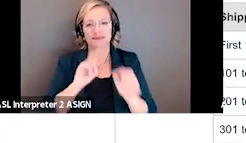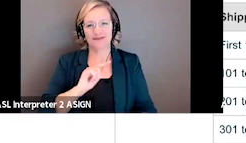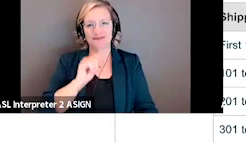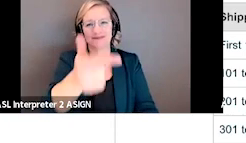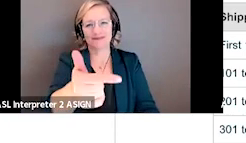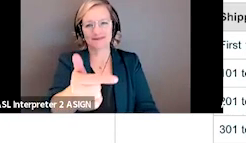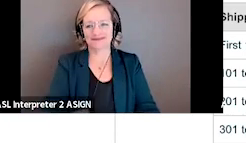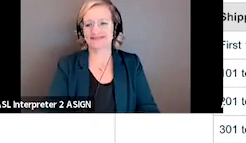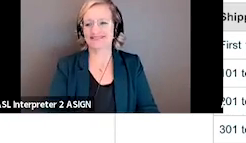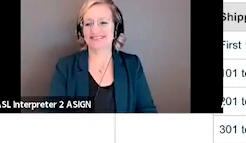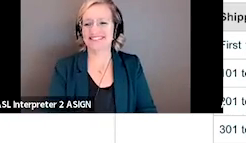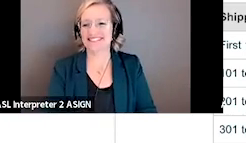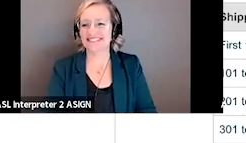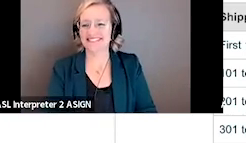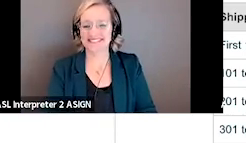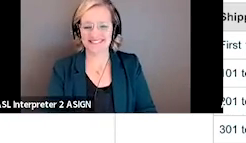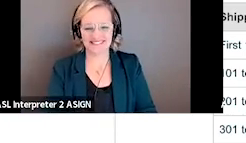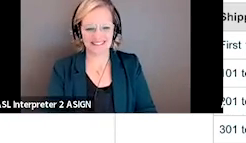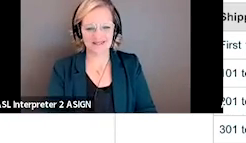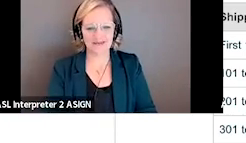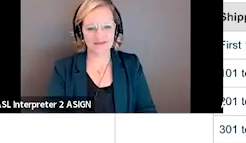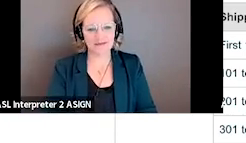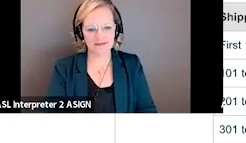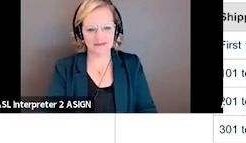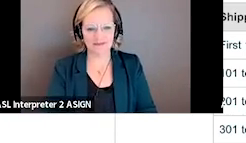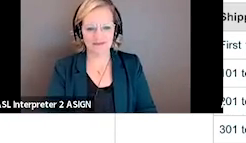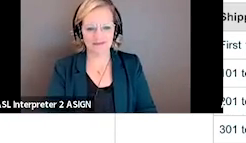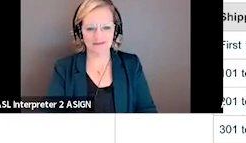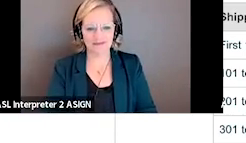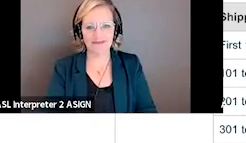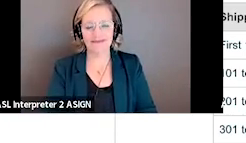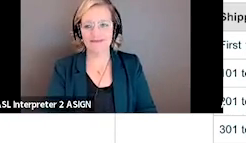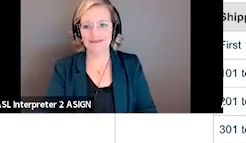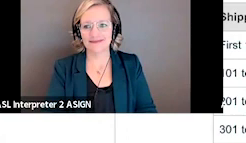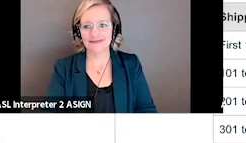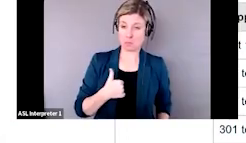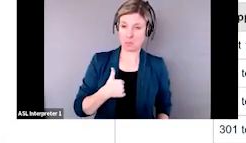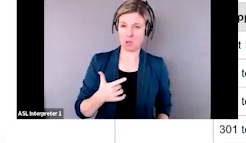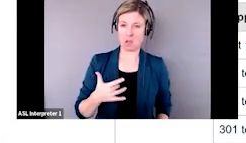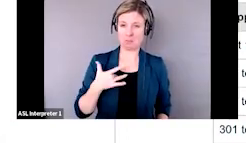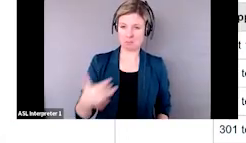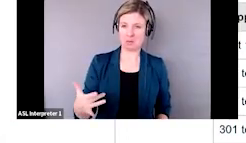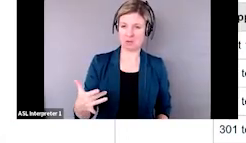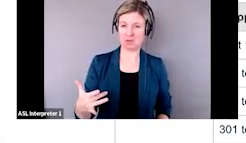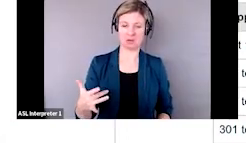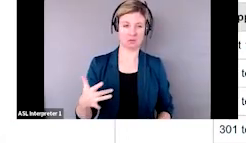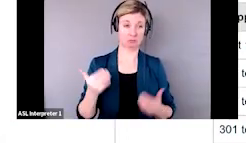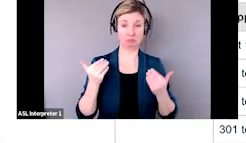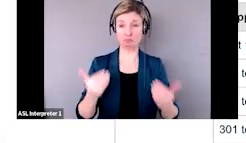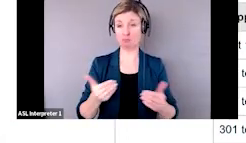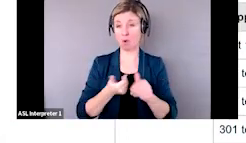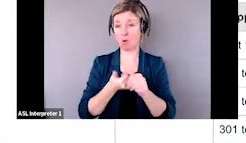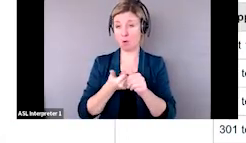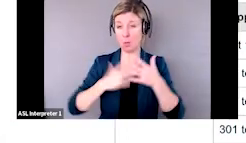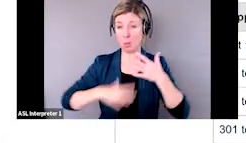Now, I try to avoid clothing for the most part on Amazon because it is one